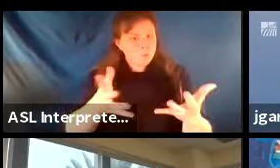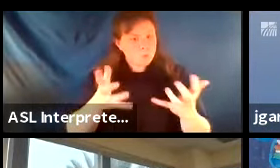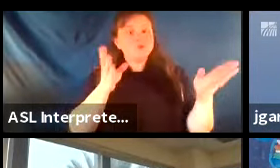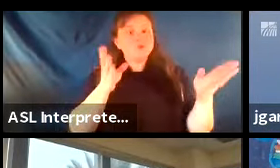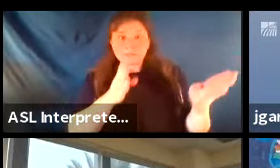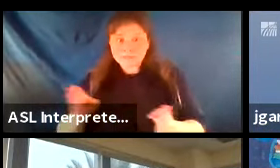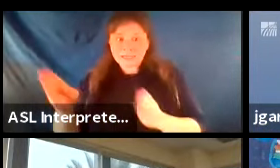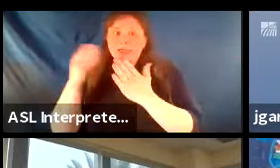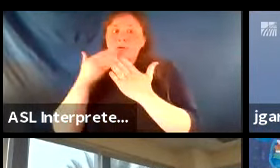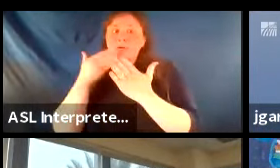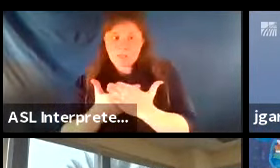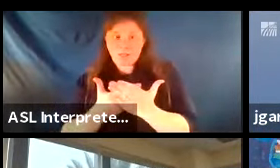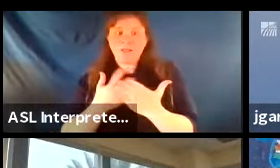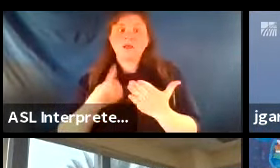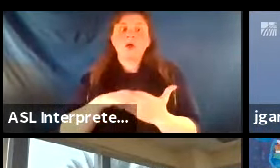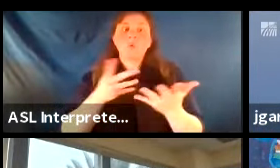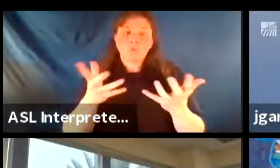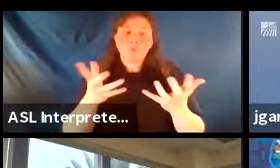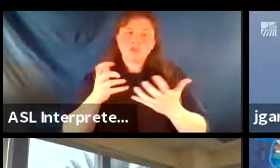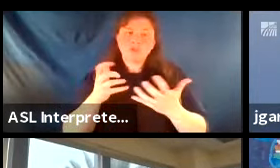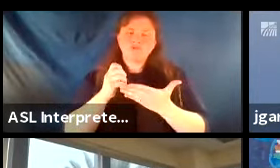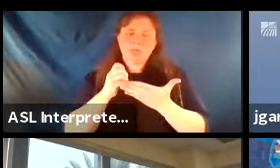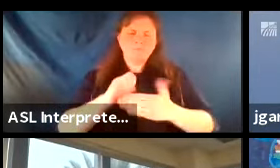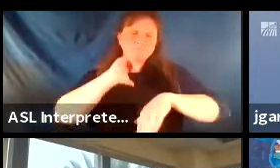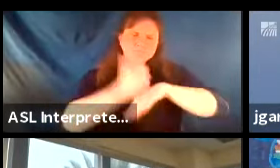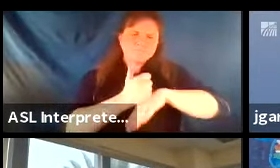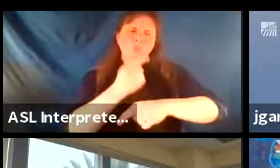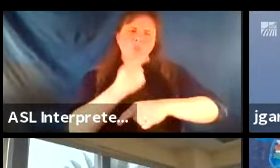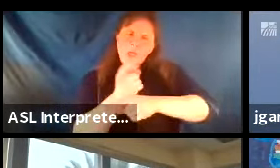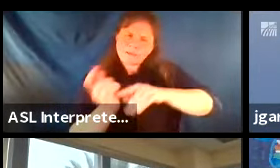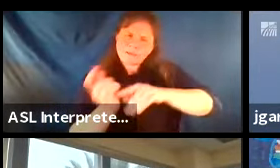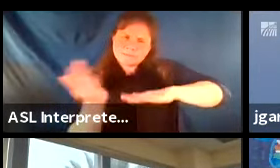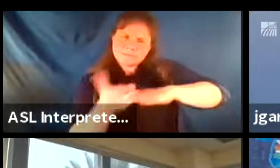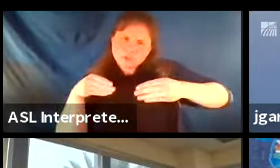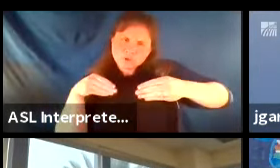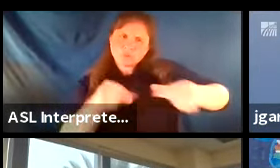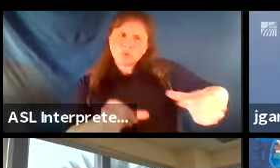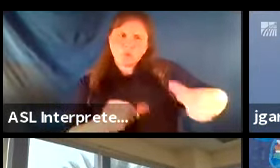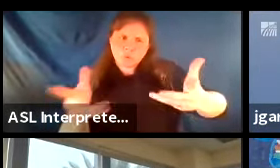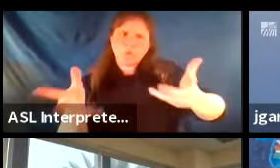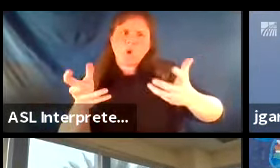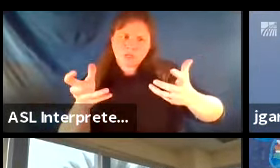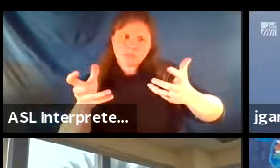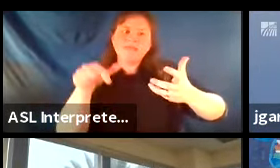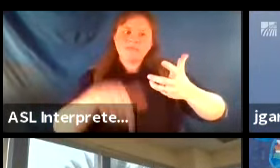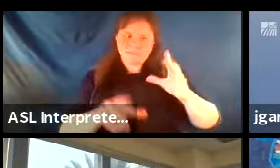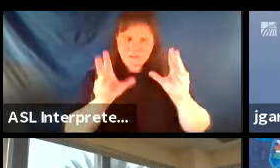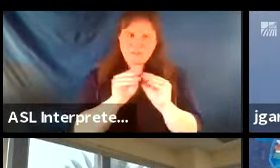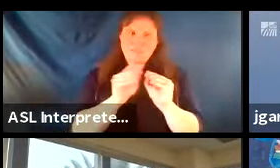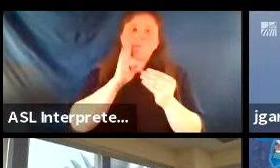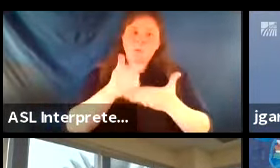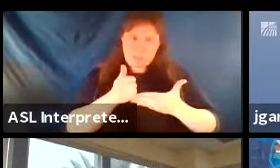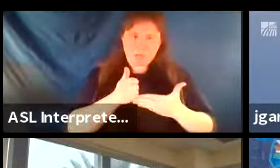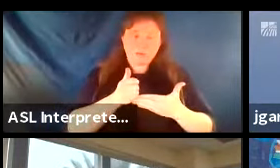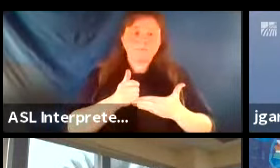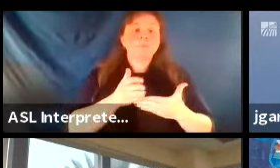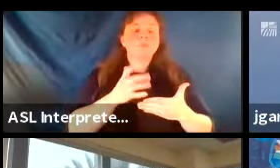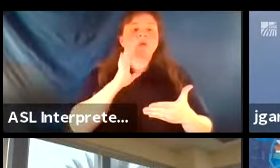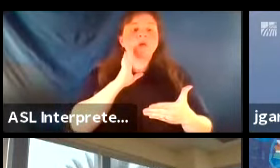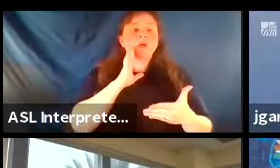well and get it right to operationalize it. So that's what this this meeting will do, and it will start this Friday. And